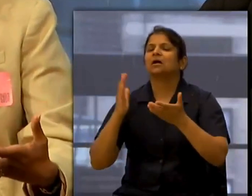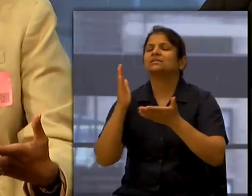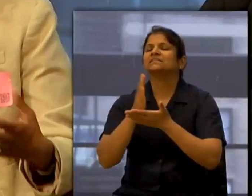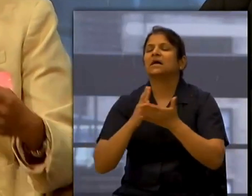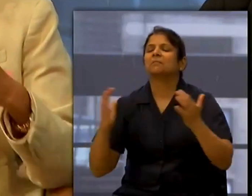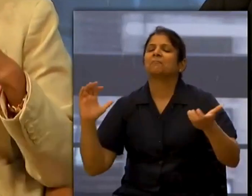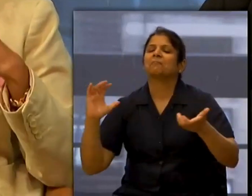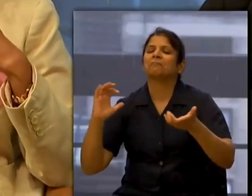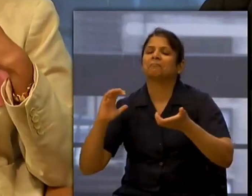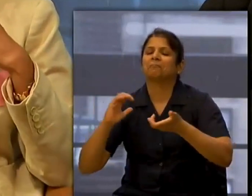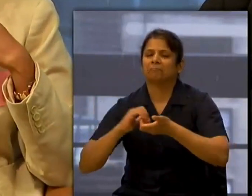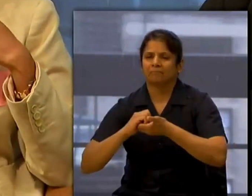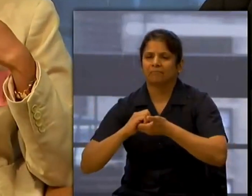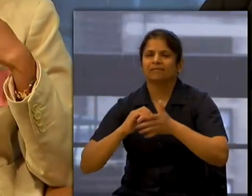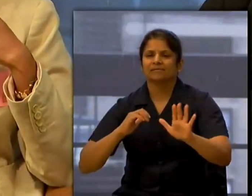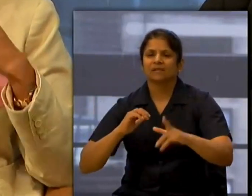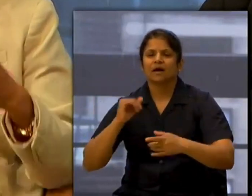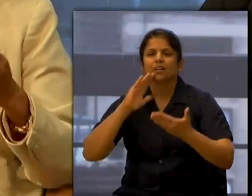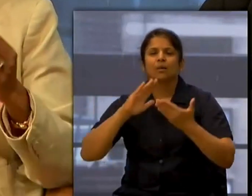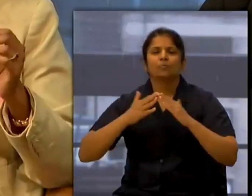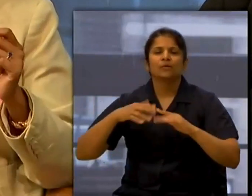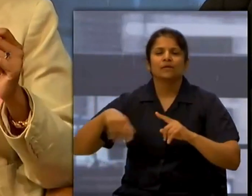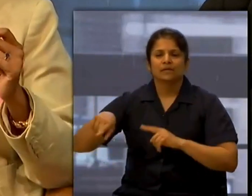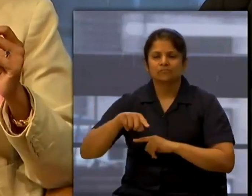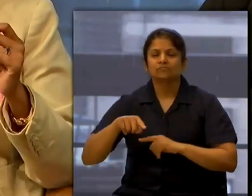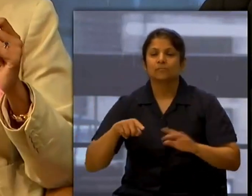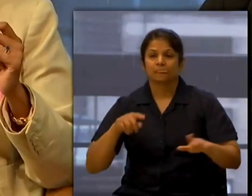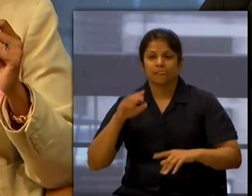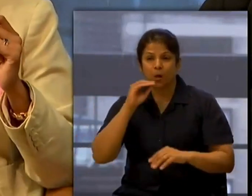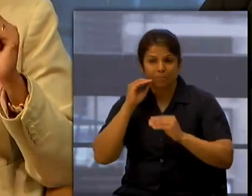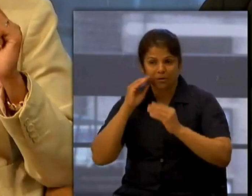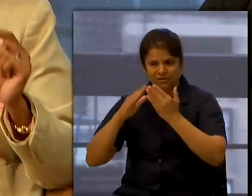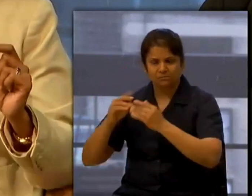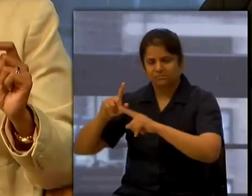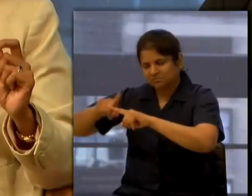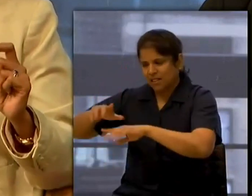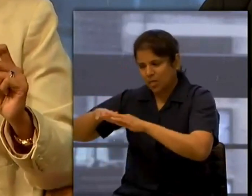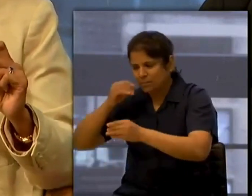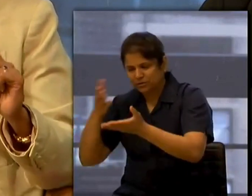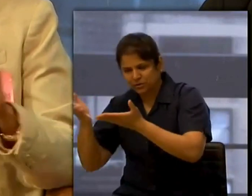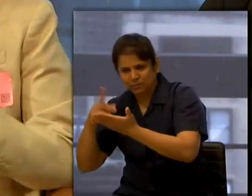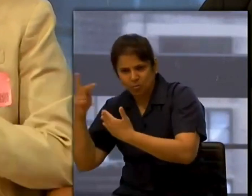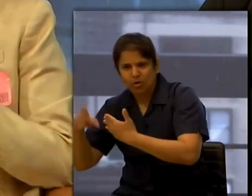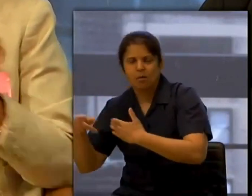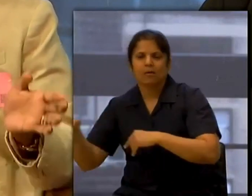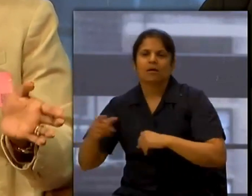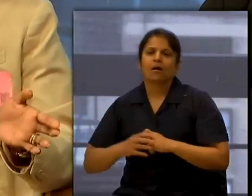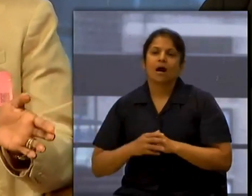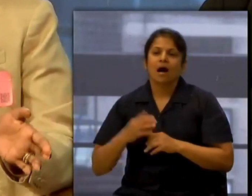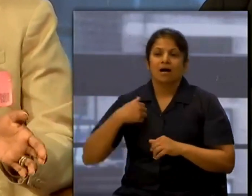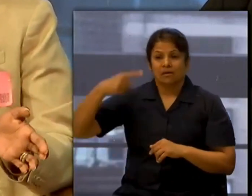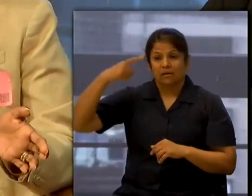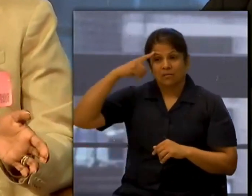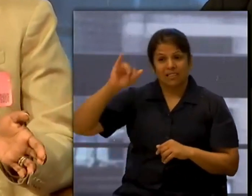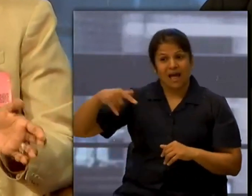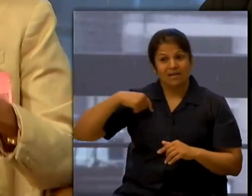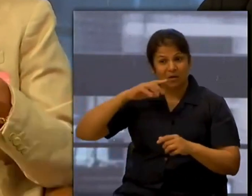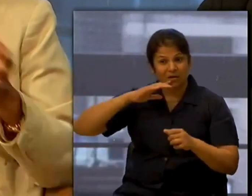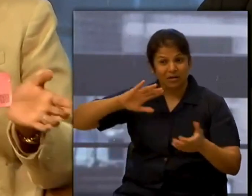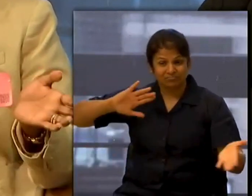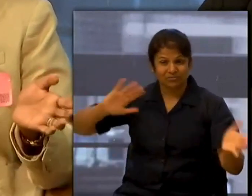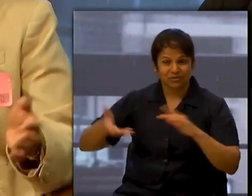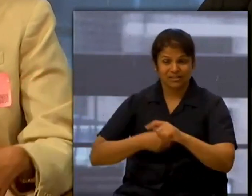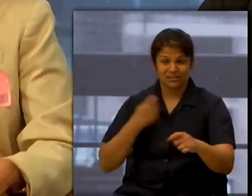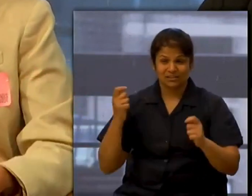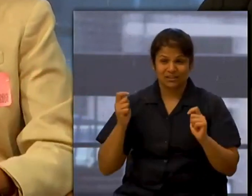programs. And so I think that I'm not optimistic that we're going to like completely revamp the Medicaid statute and make